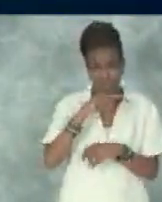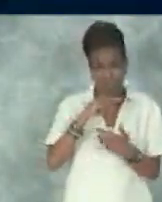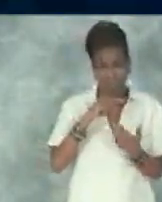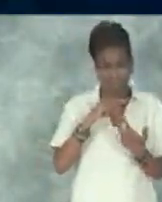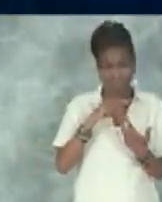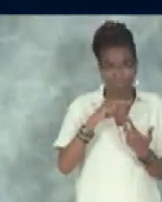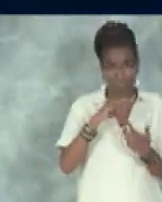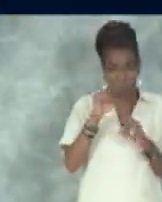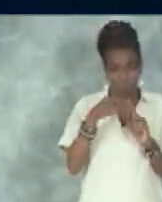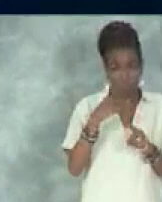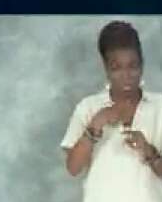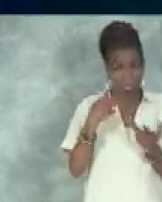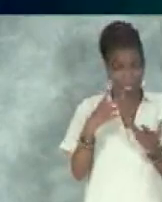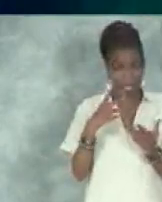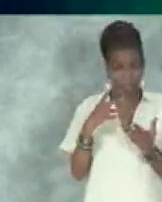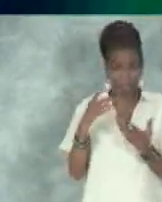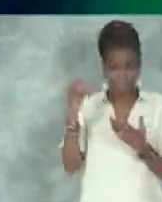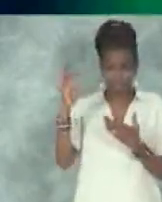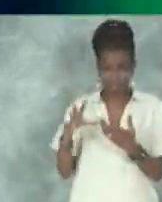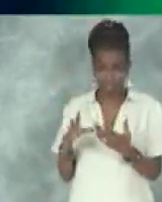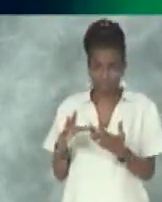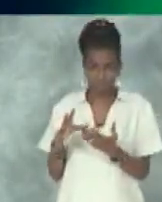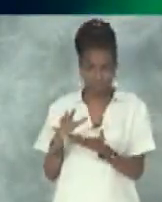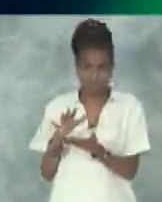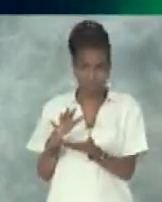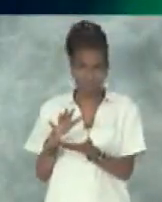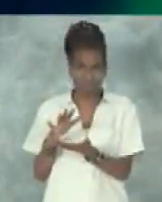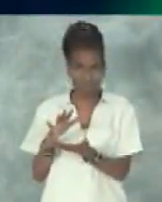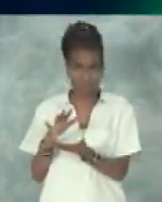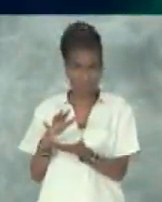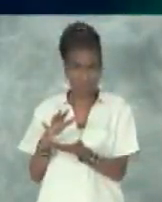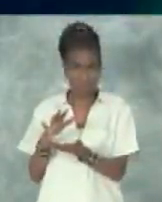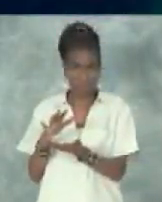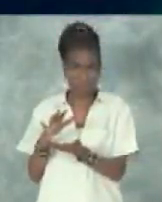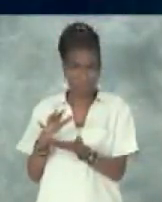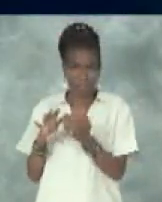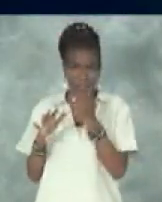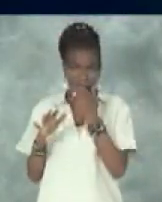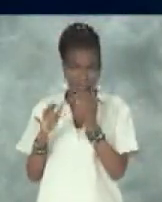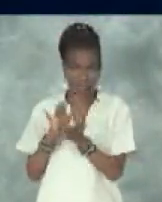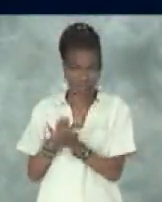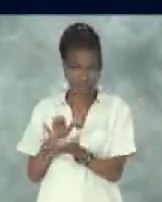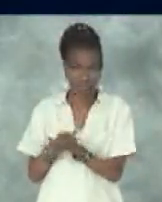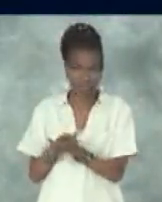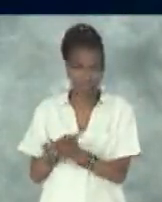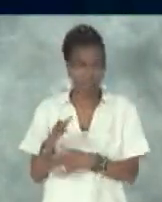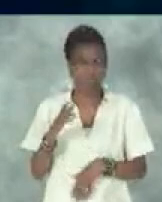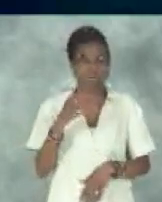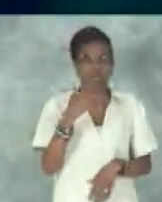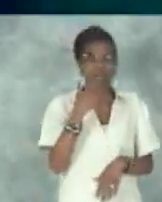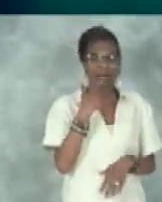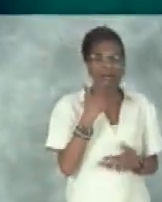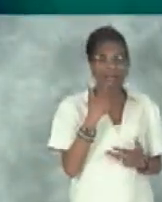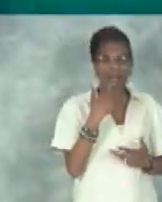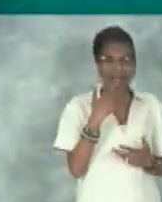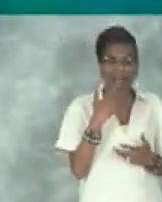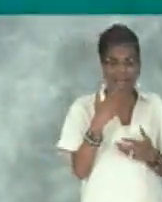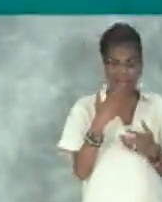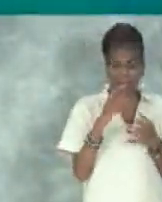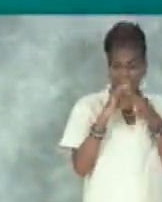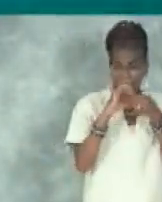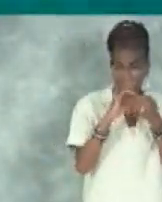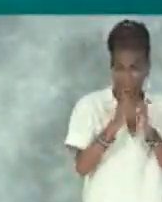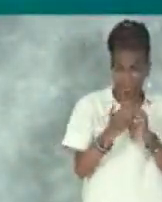to ministry. 3 months later, I'm in Louisville, Kentucky. Don't know anybody. I just know I met the Lord, and he called me